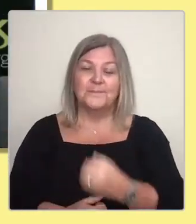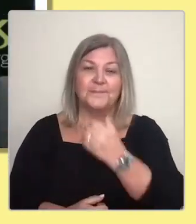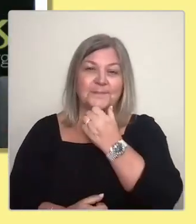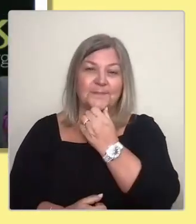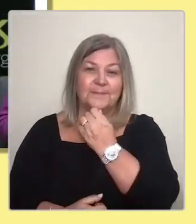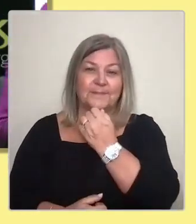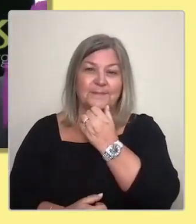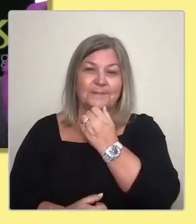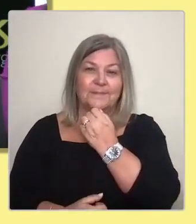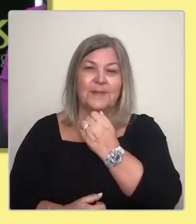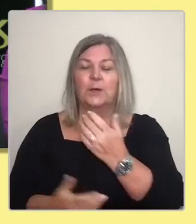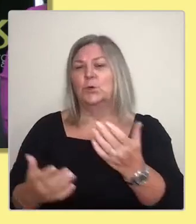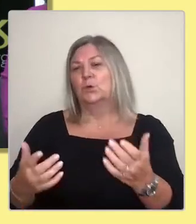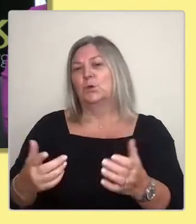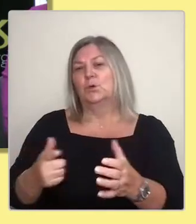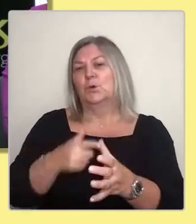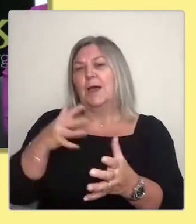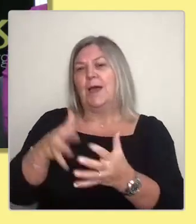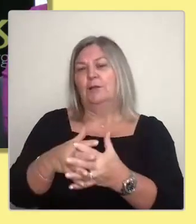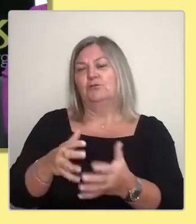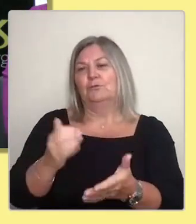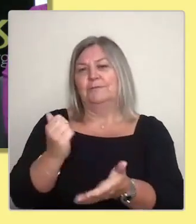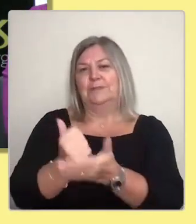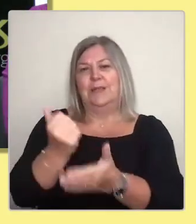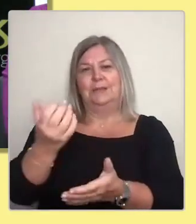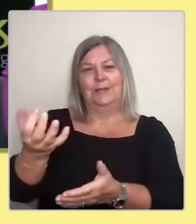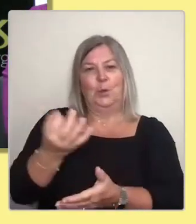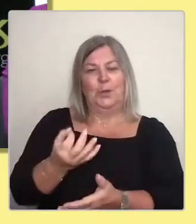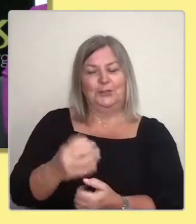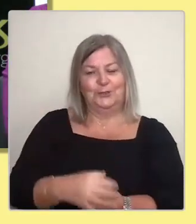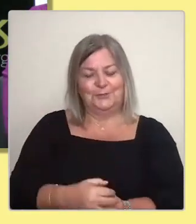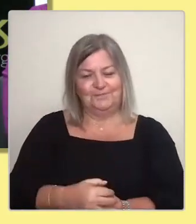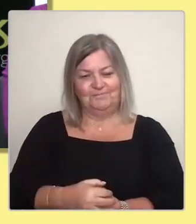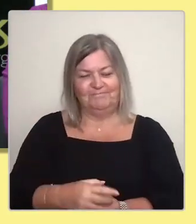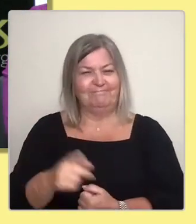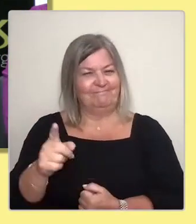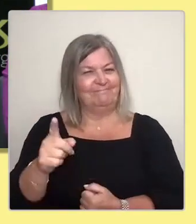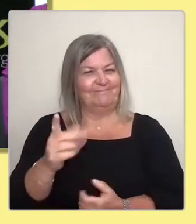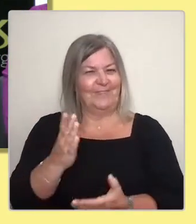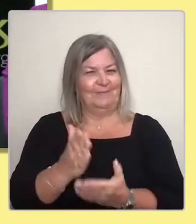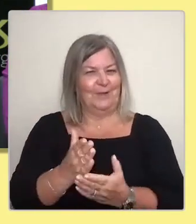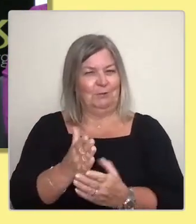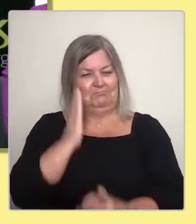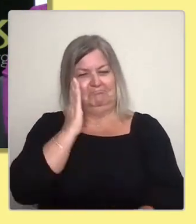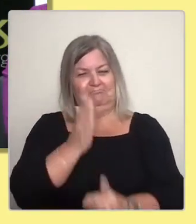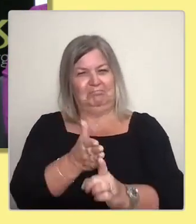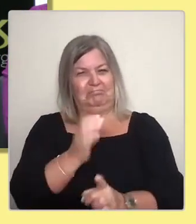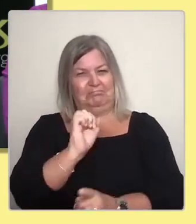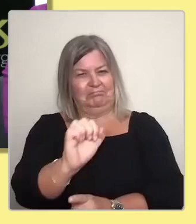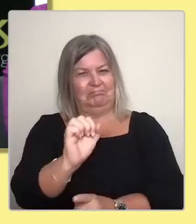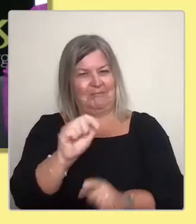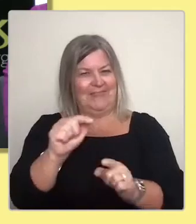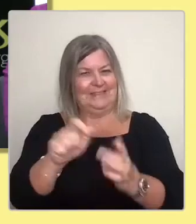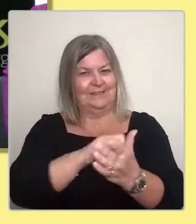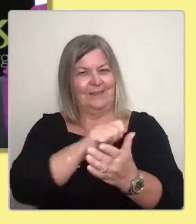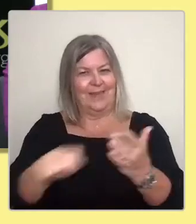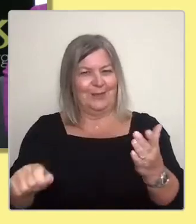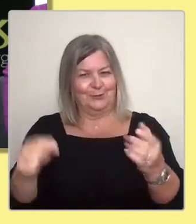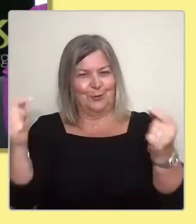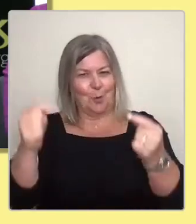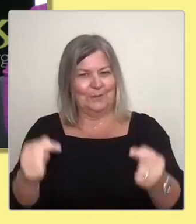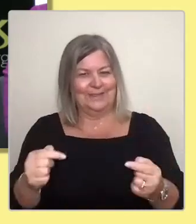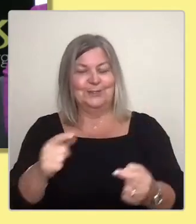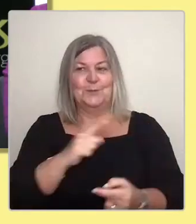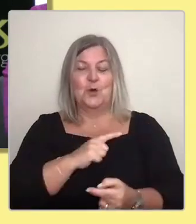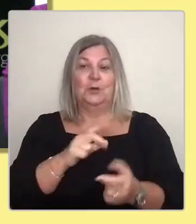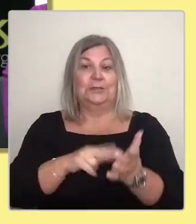Andrew, it's just such a good question, and in one sense gets to the heart of this very election contest, because what happens when Nicola